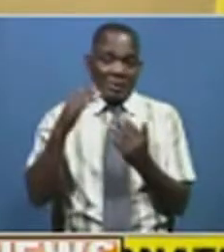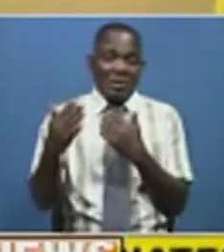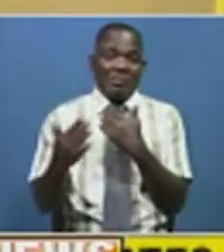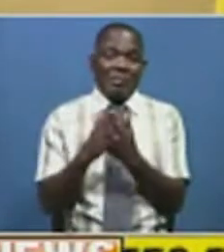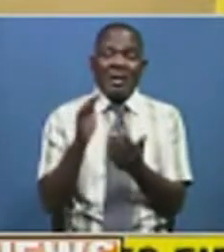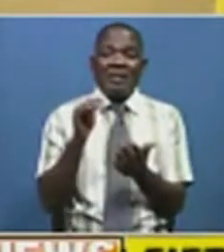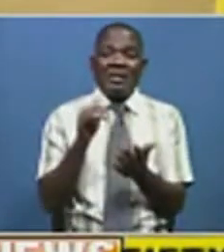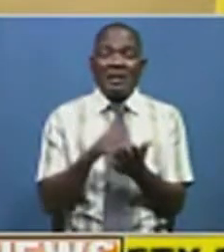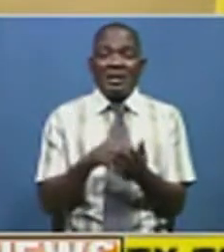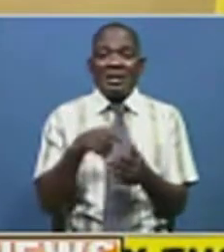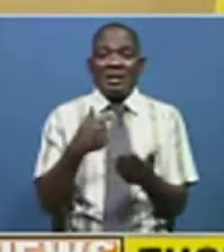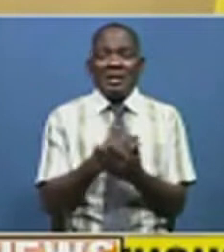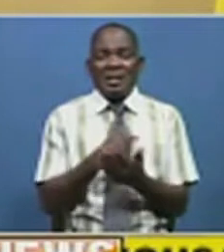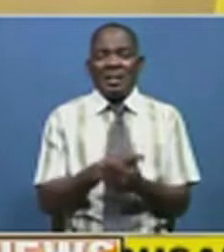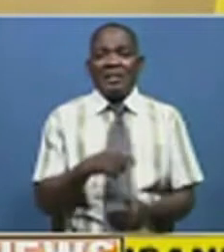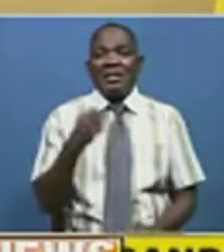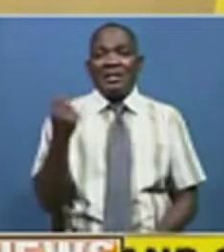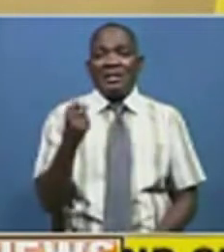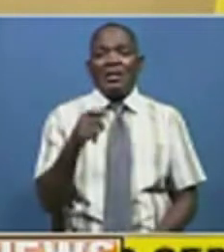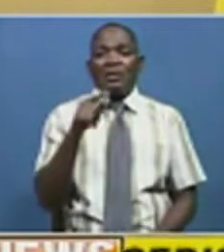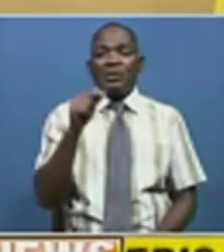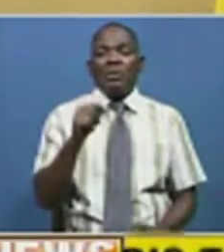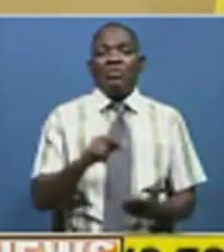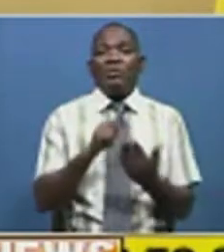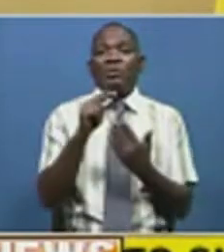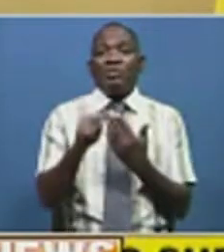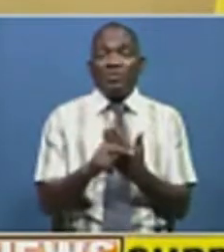come back to Ghana on Saturday 20th of